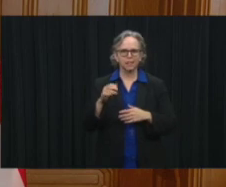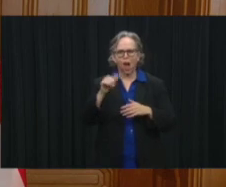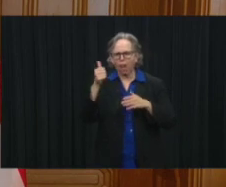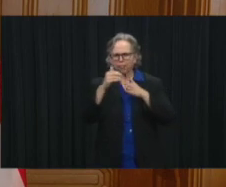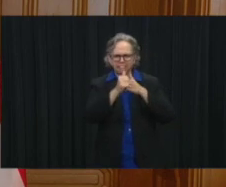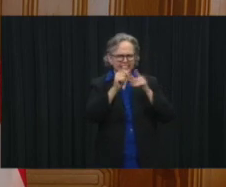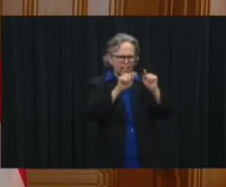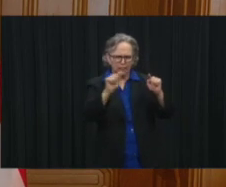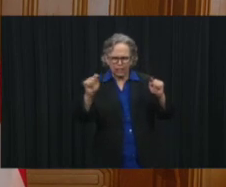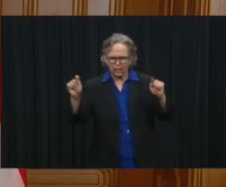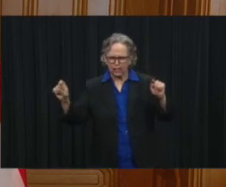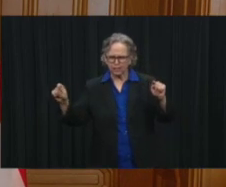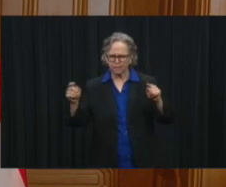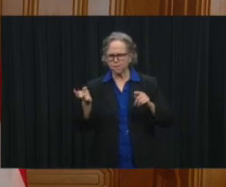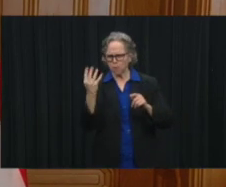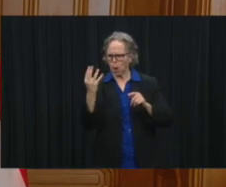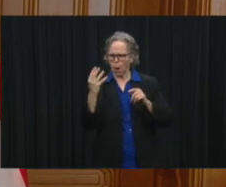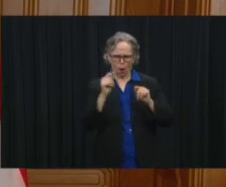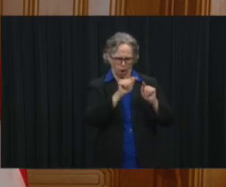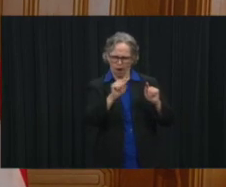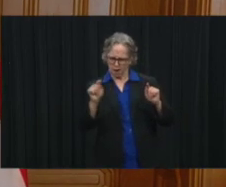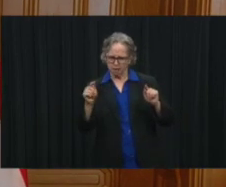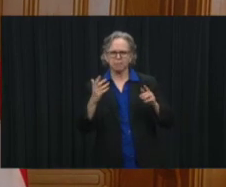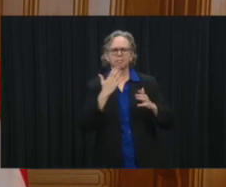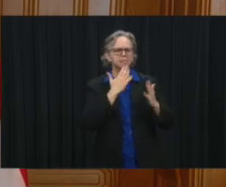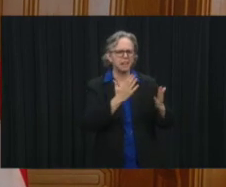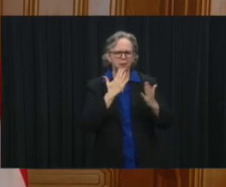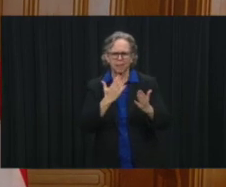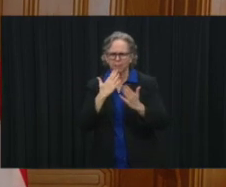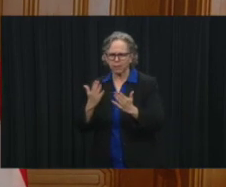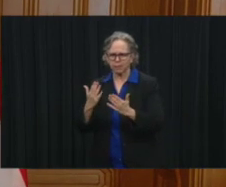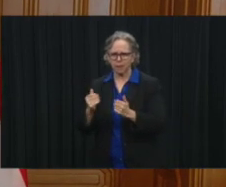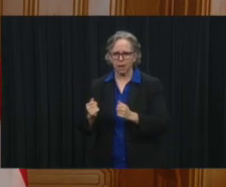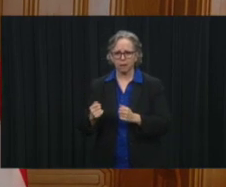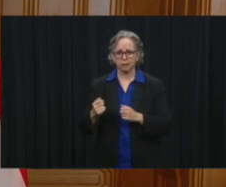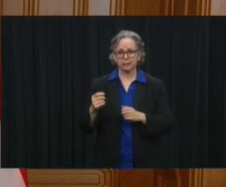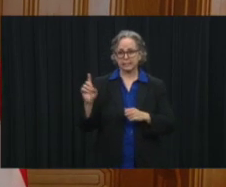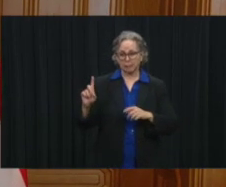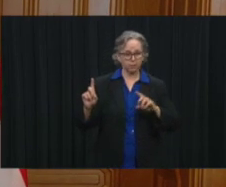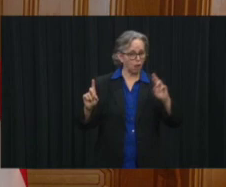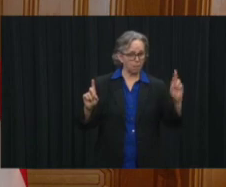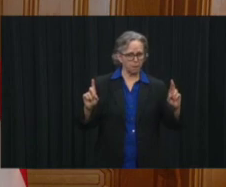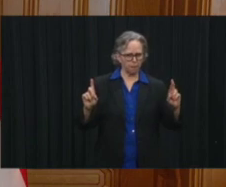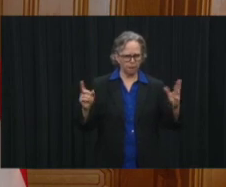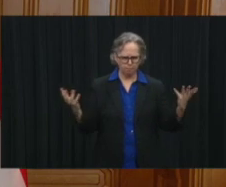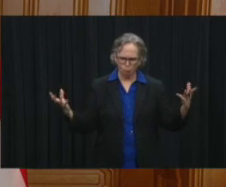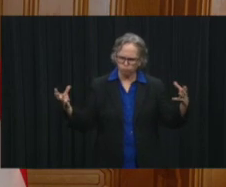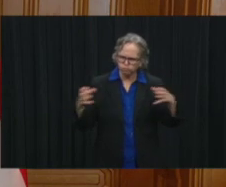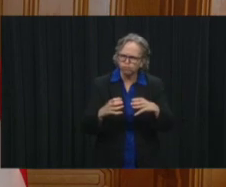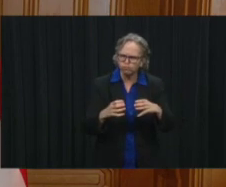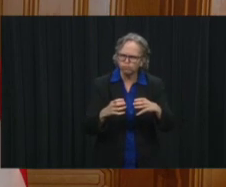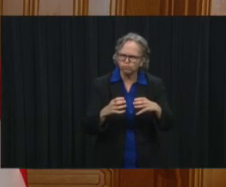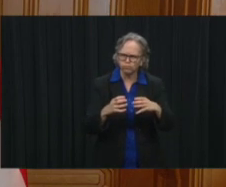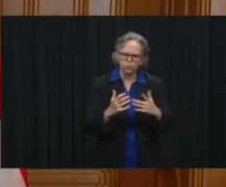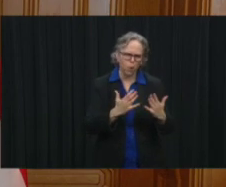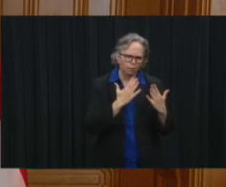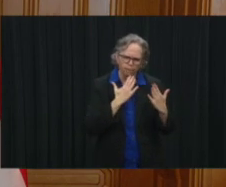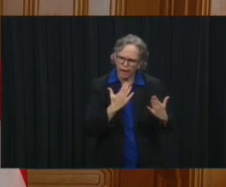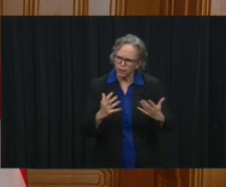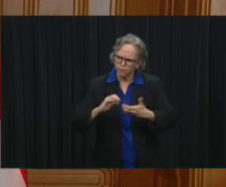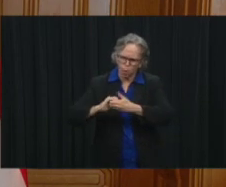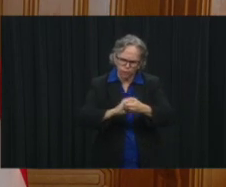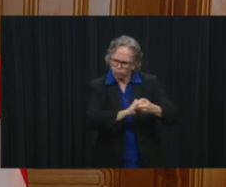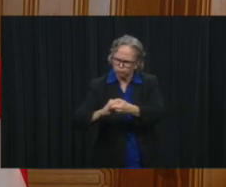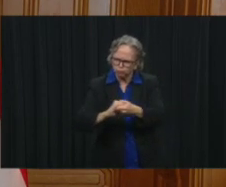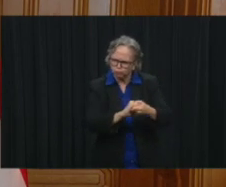bipartisan. And again, I want to thank the state legislature for stepping up. This bill does some things that we